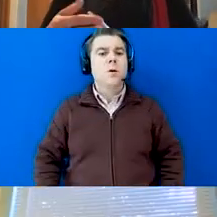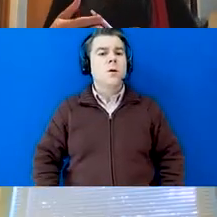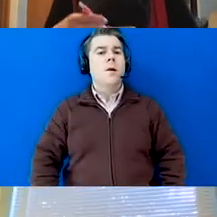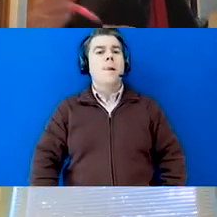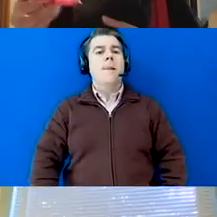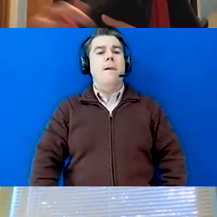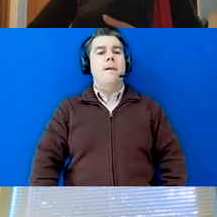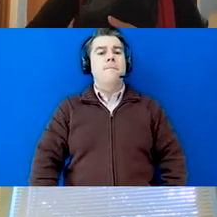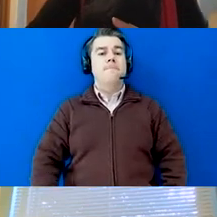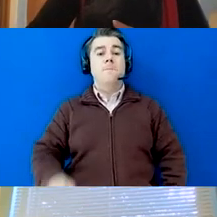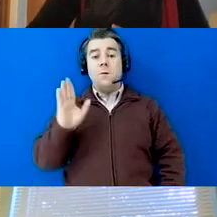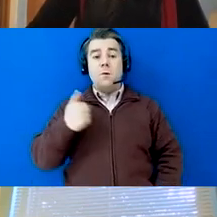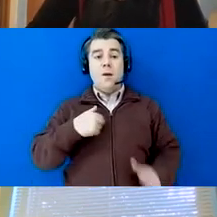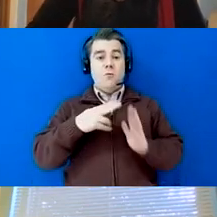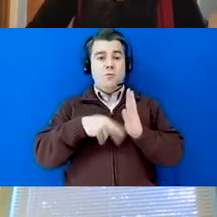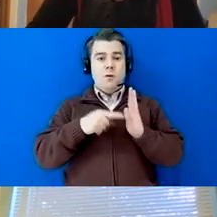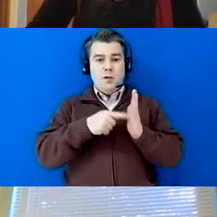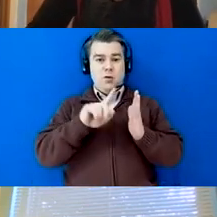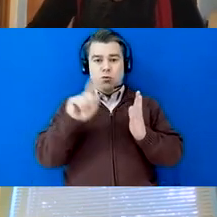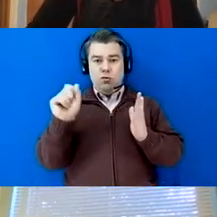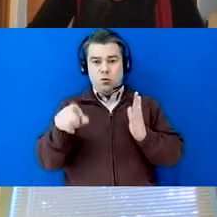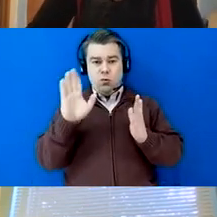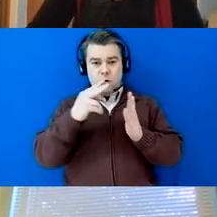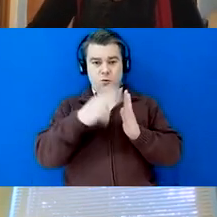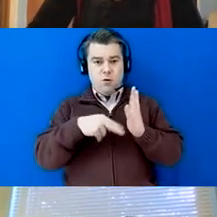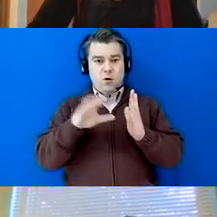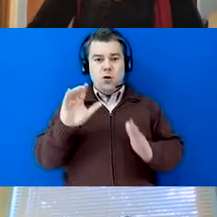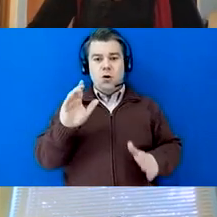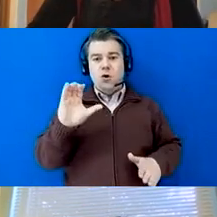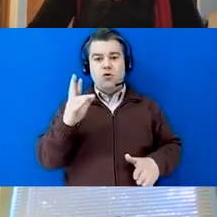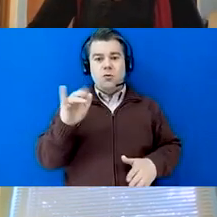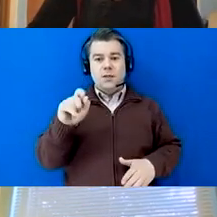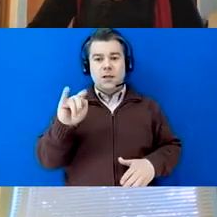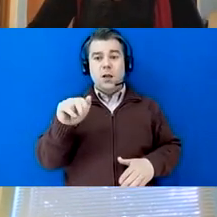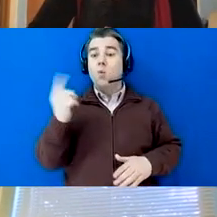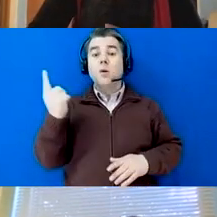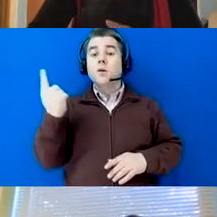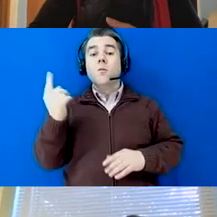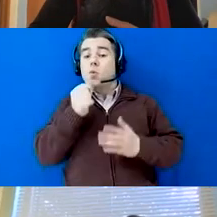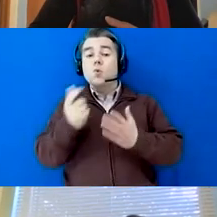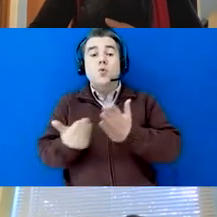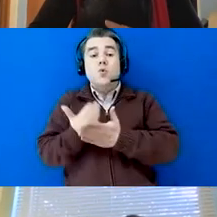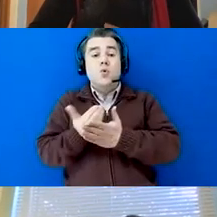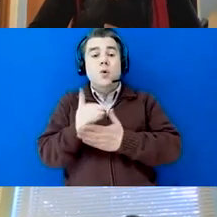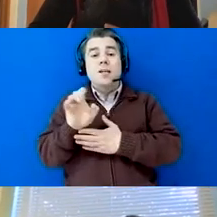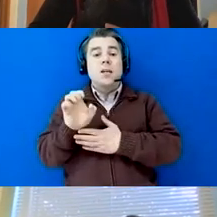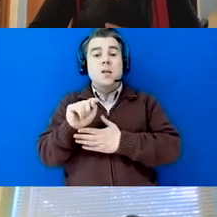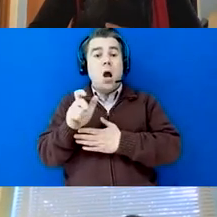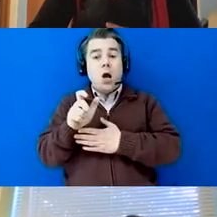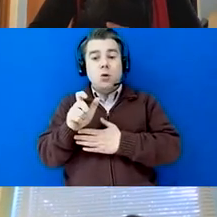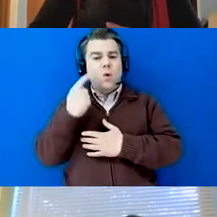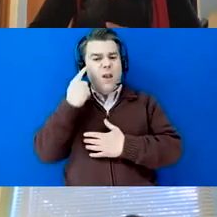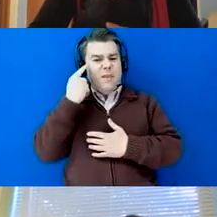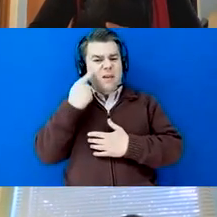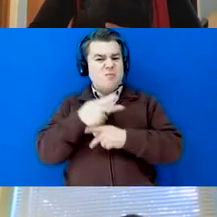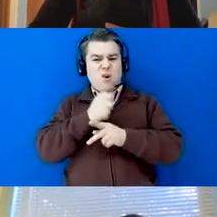I am going to read this question from Christina. So when I get someone who's new and they're detoxing or suddenly think the products aren't